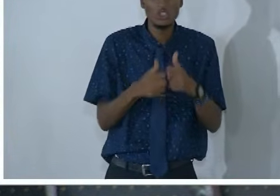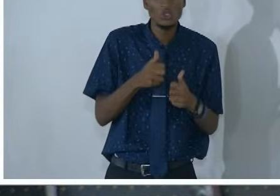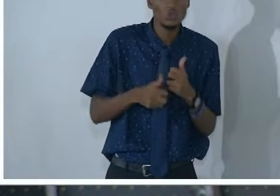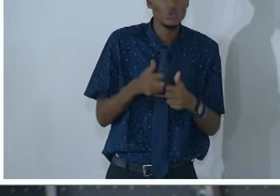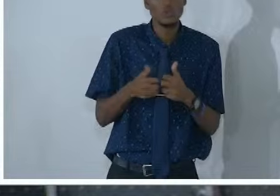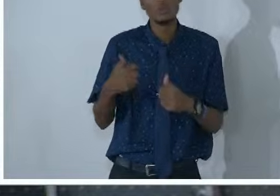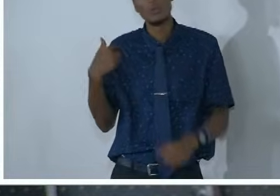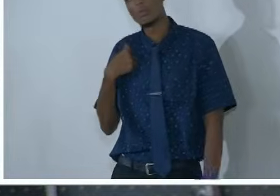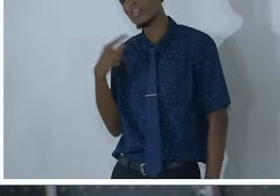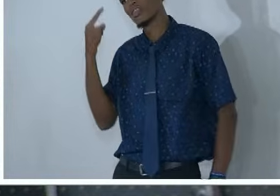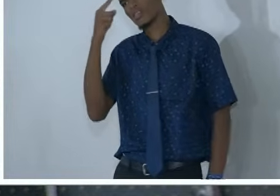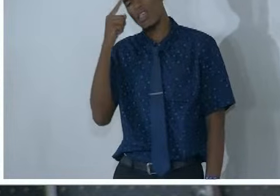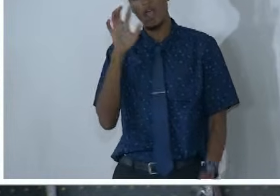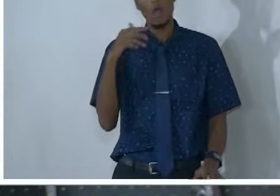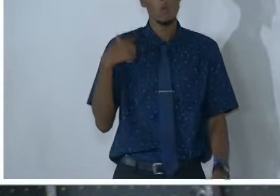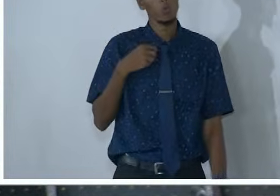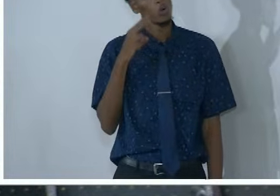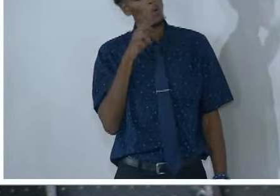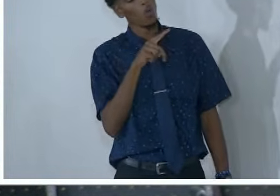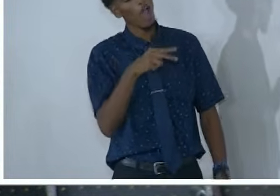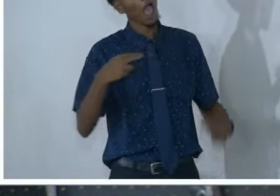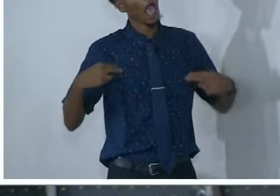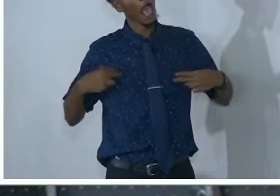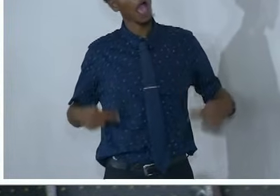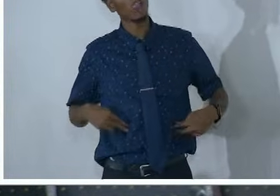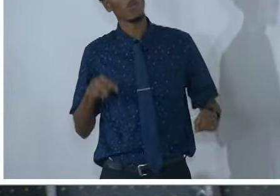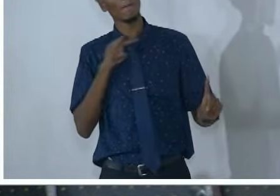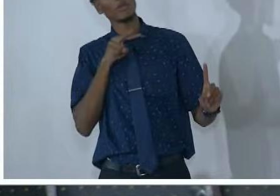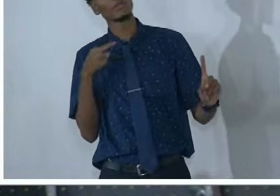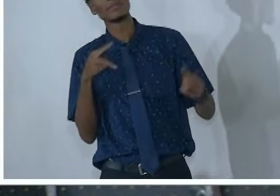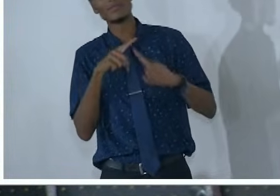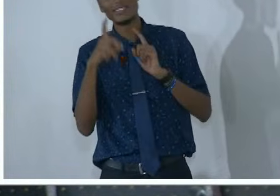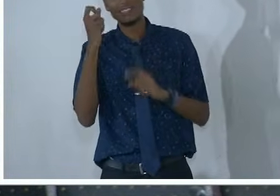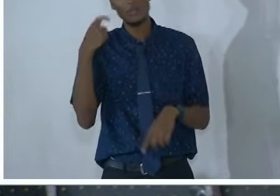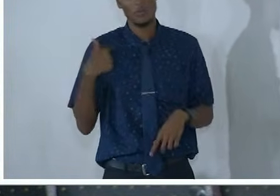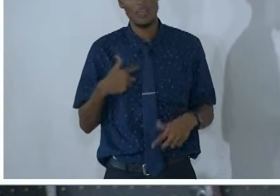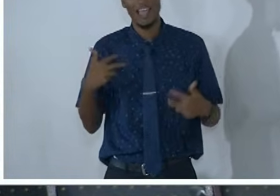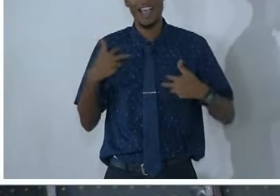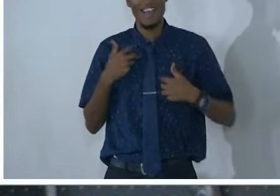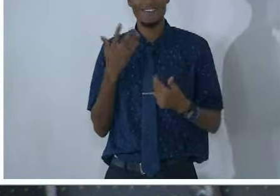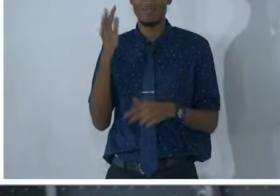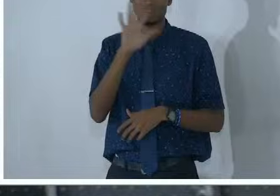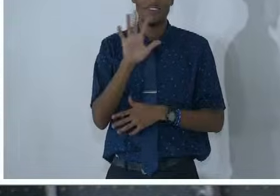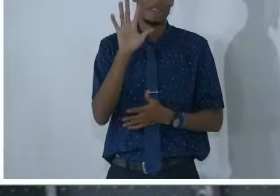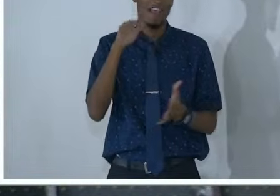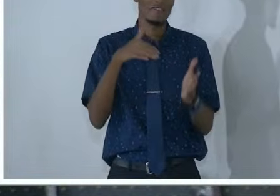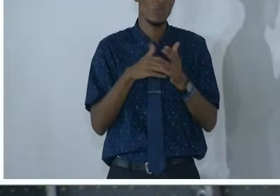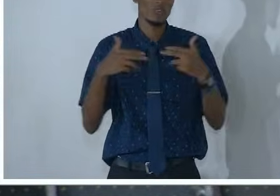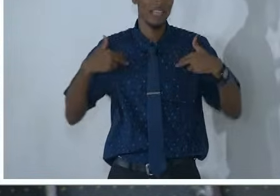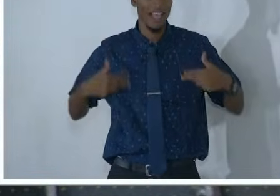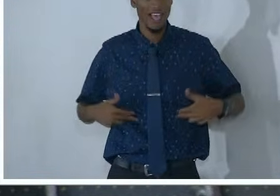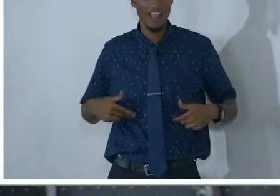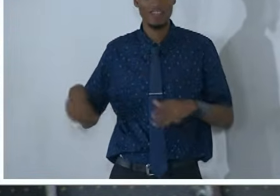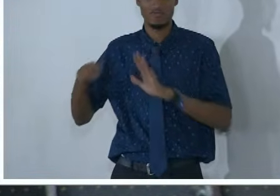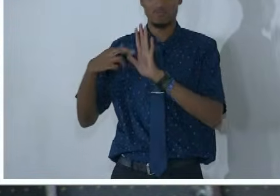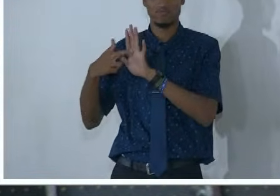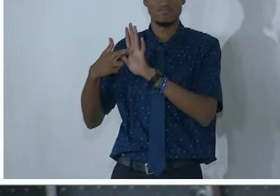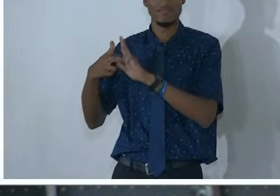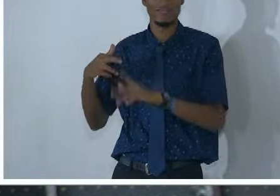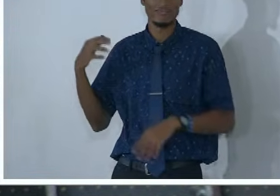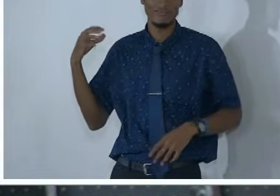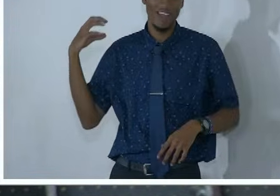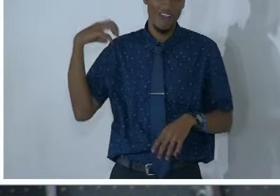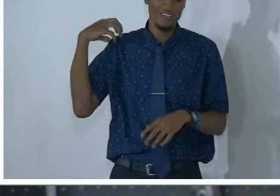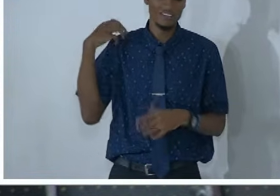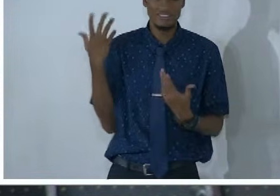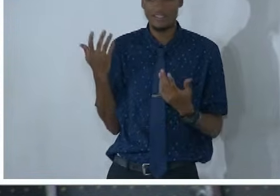perspective. So we have nearly 5,000 health officers, whether they are vector control workers